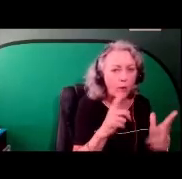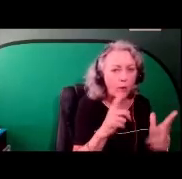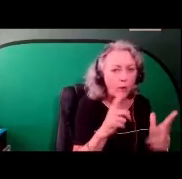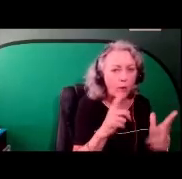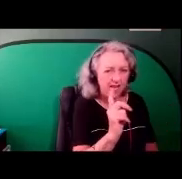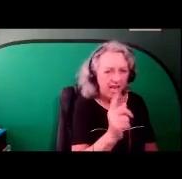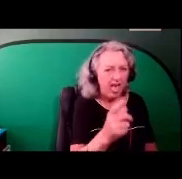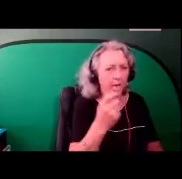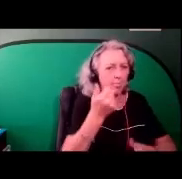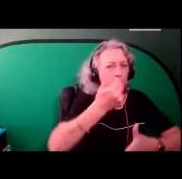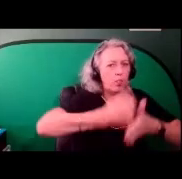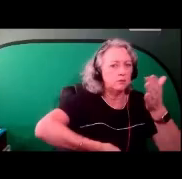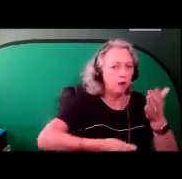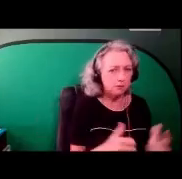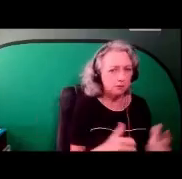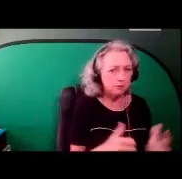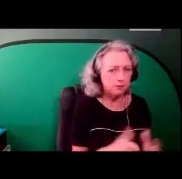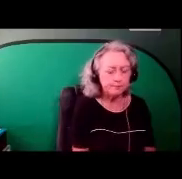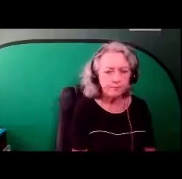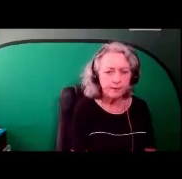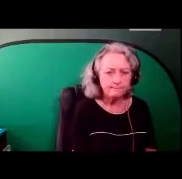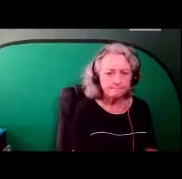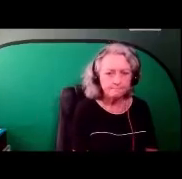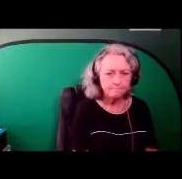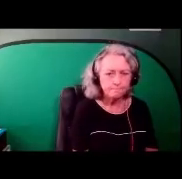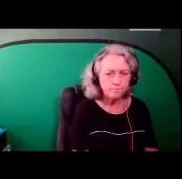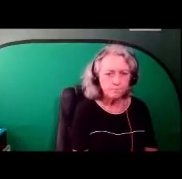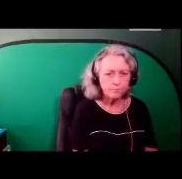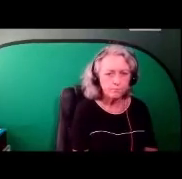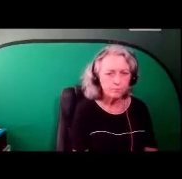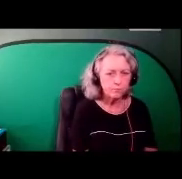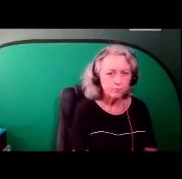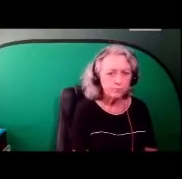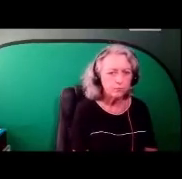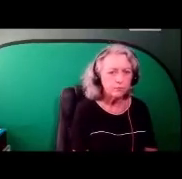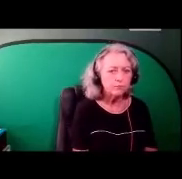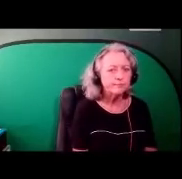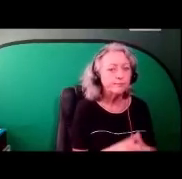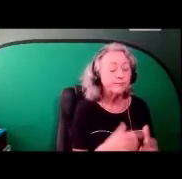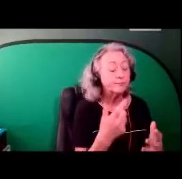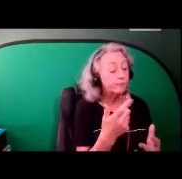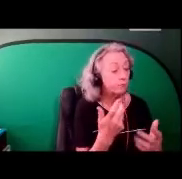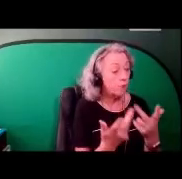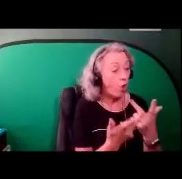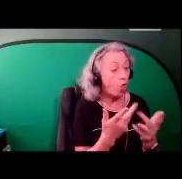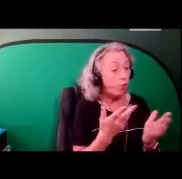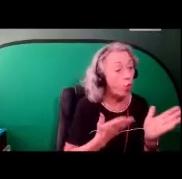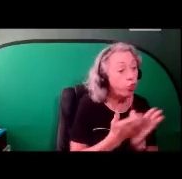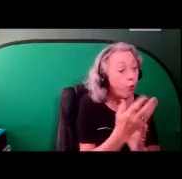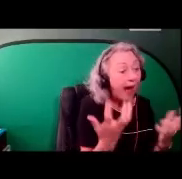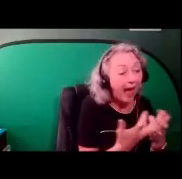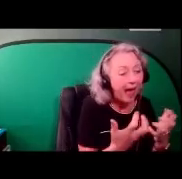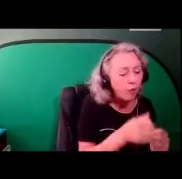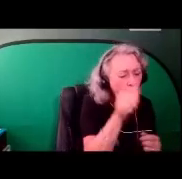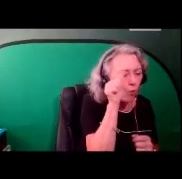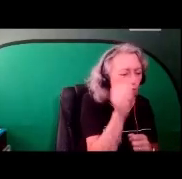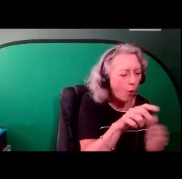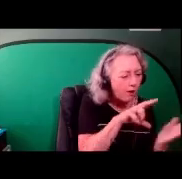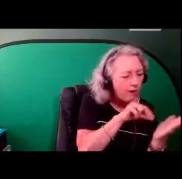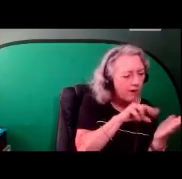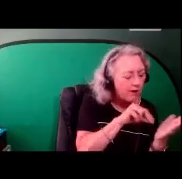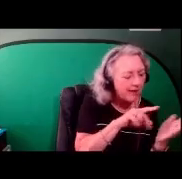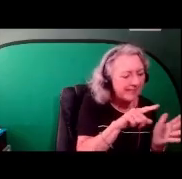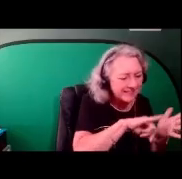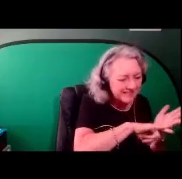then VoiceOver will be on. The other way we can turn VoiceOver on is through Siri. So actually what I'm going to do is turn VoiceOver